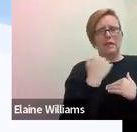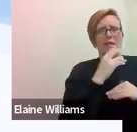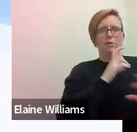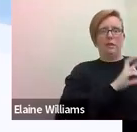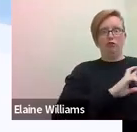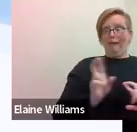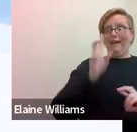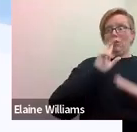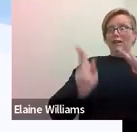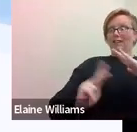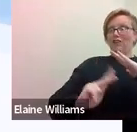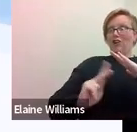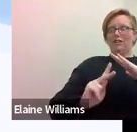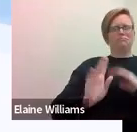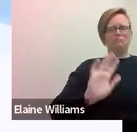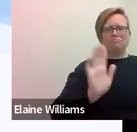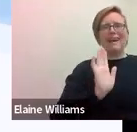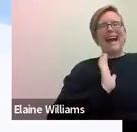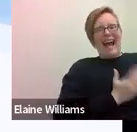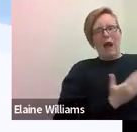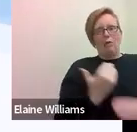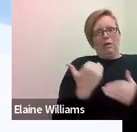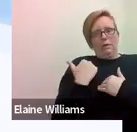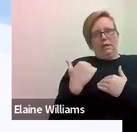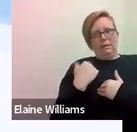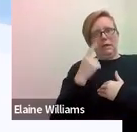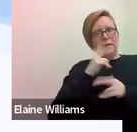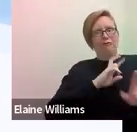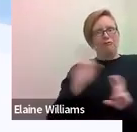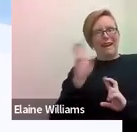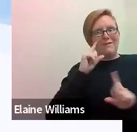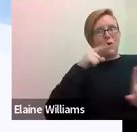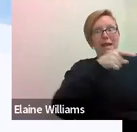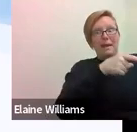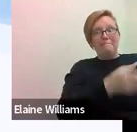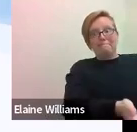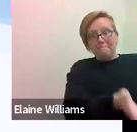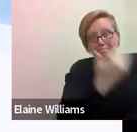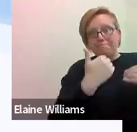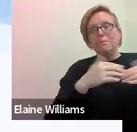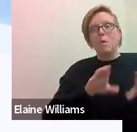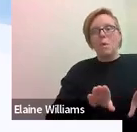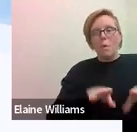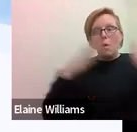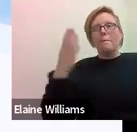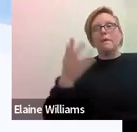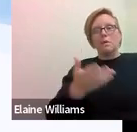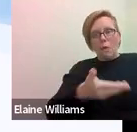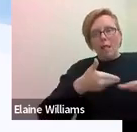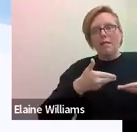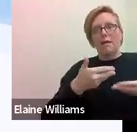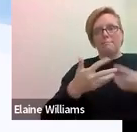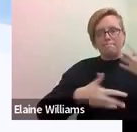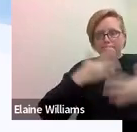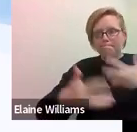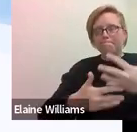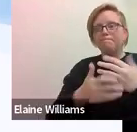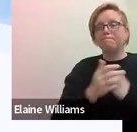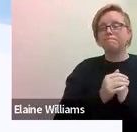were. I mean, I'm happy to report he is a young man with autism who has a really good job. He has his own